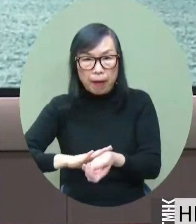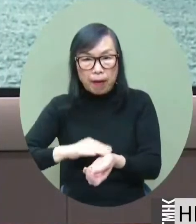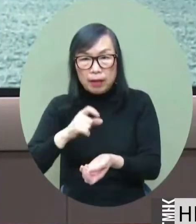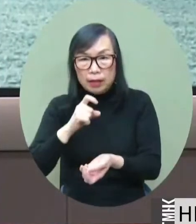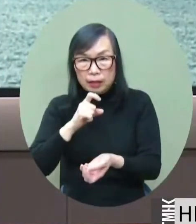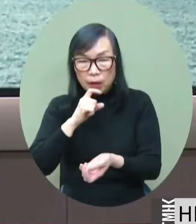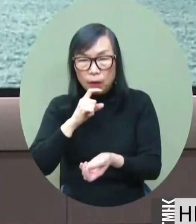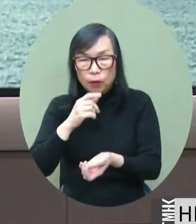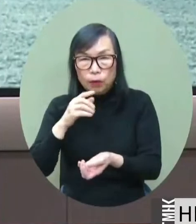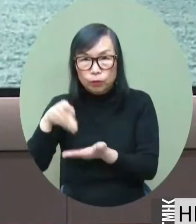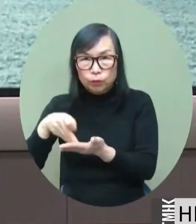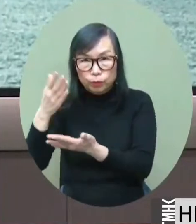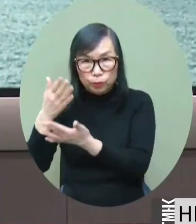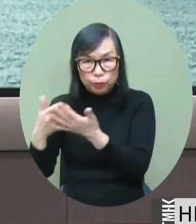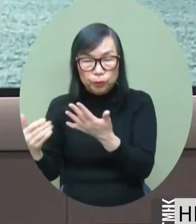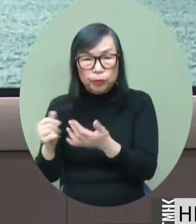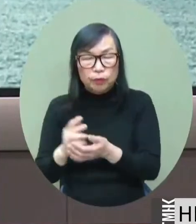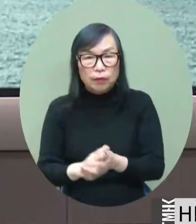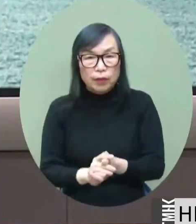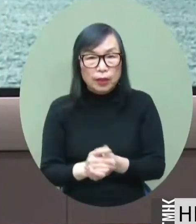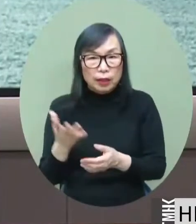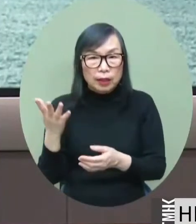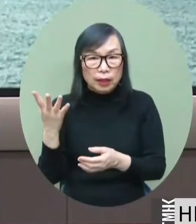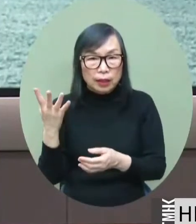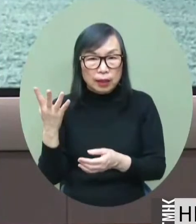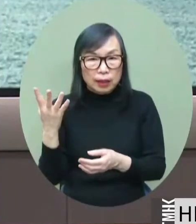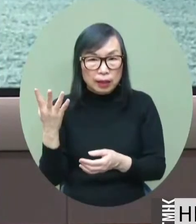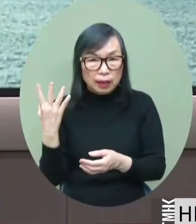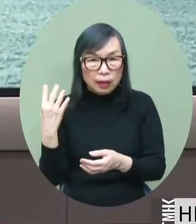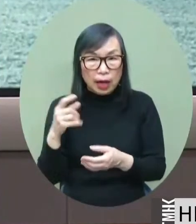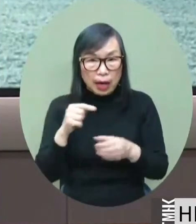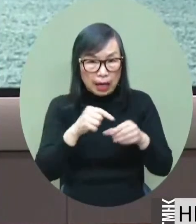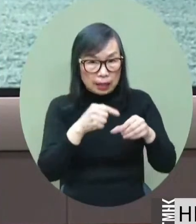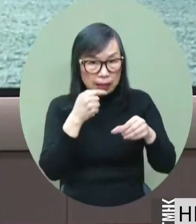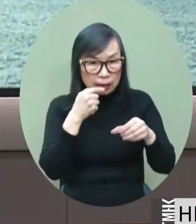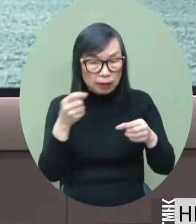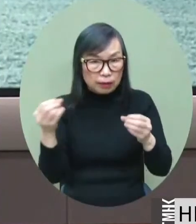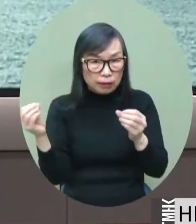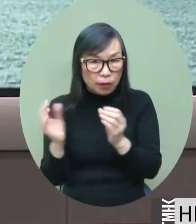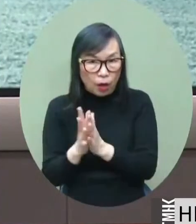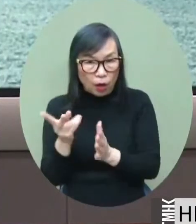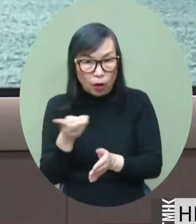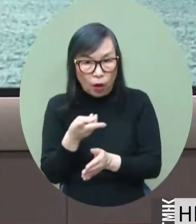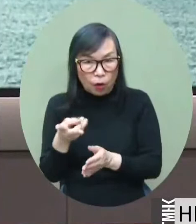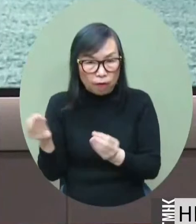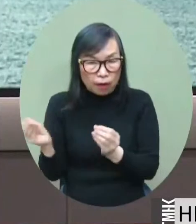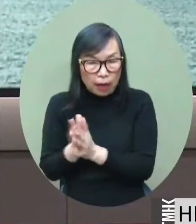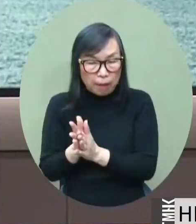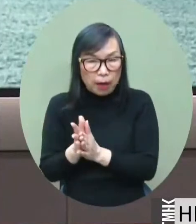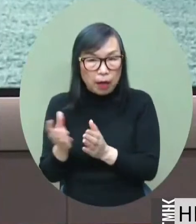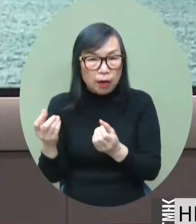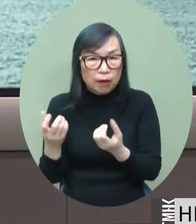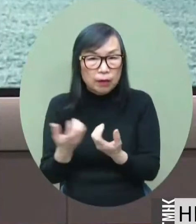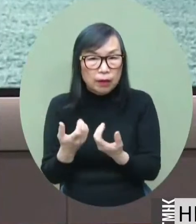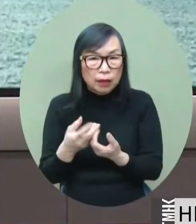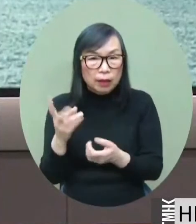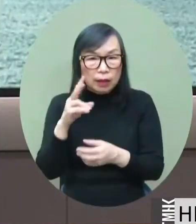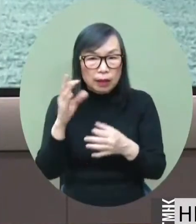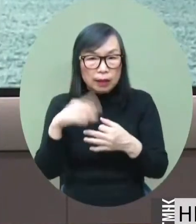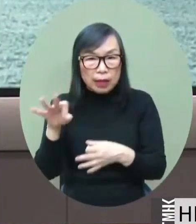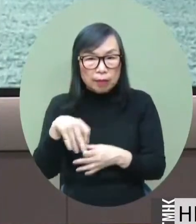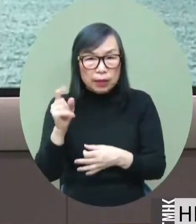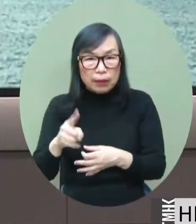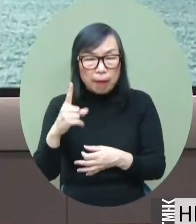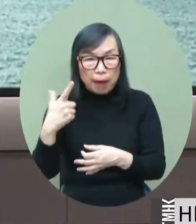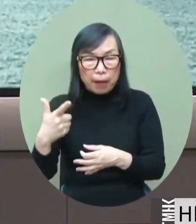confirmed through RAT and reported to us. So PCR plus RAT together, we had